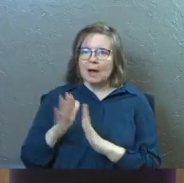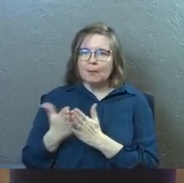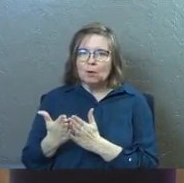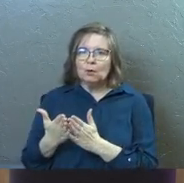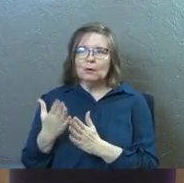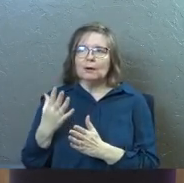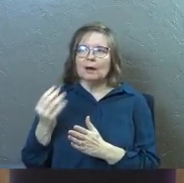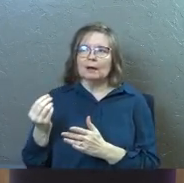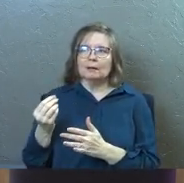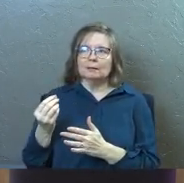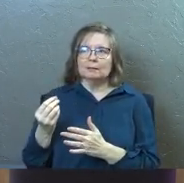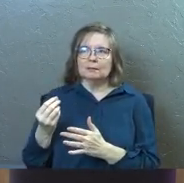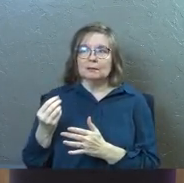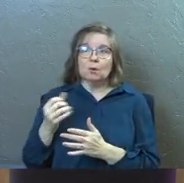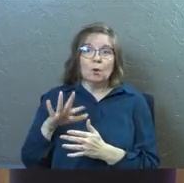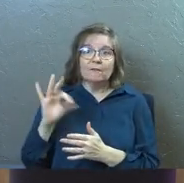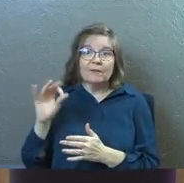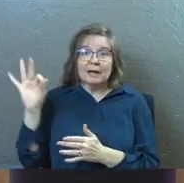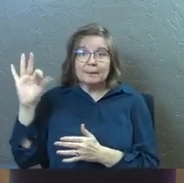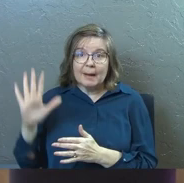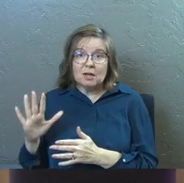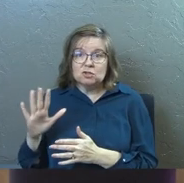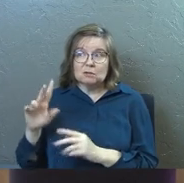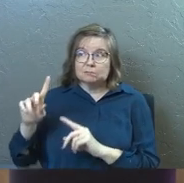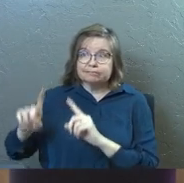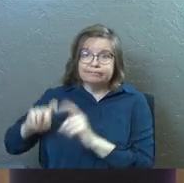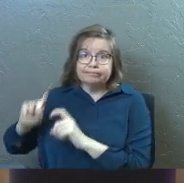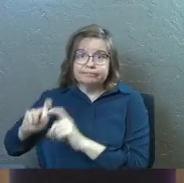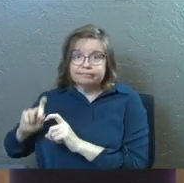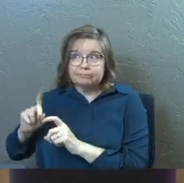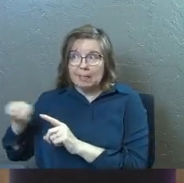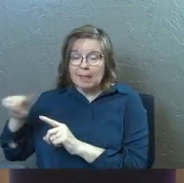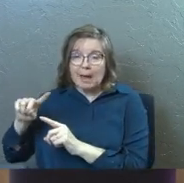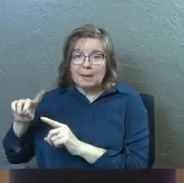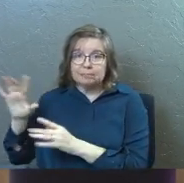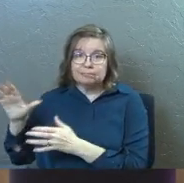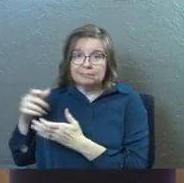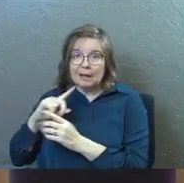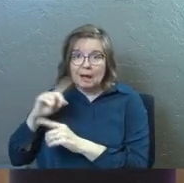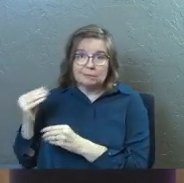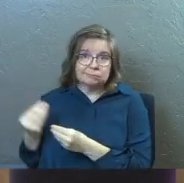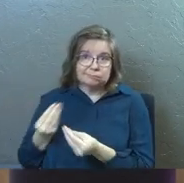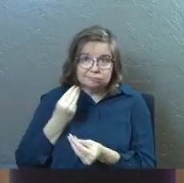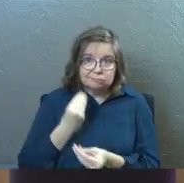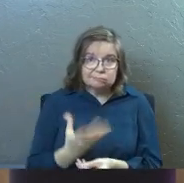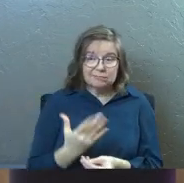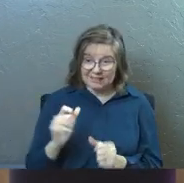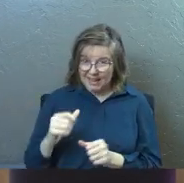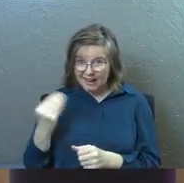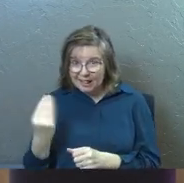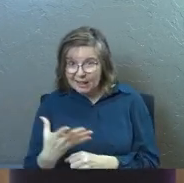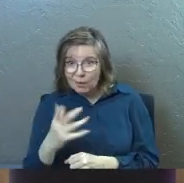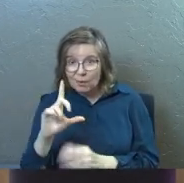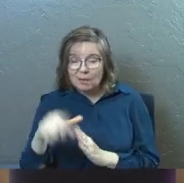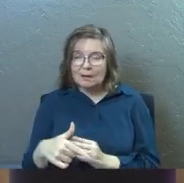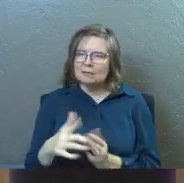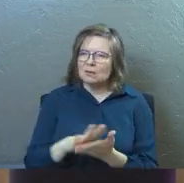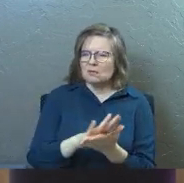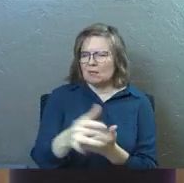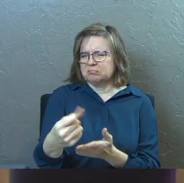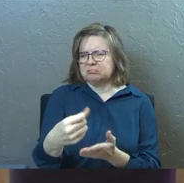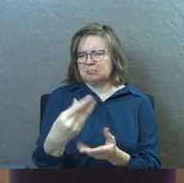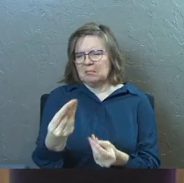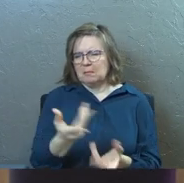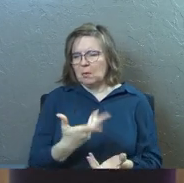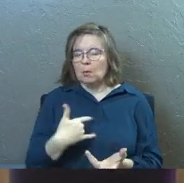book or find a pastor, and I'm going to ask them, and I'm going to get back to you. Can I get back to you? And he was kind. Yeah,